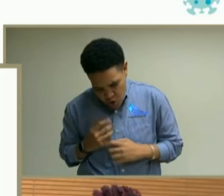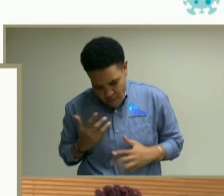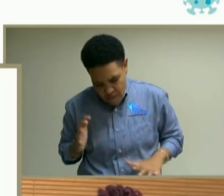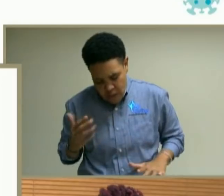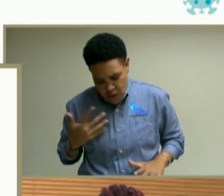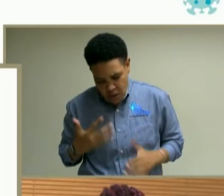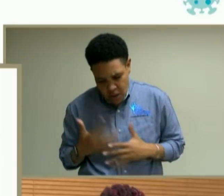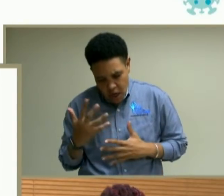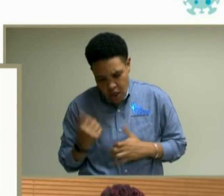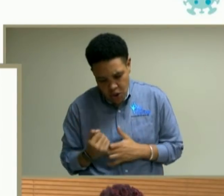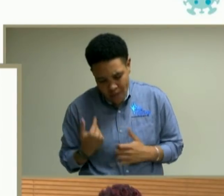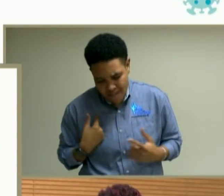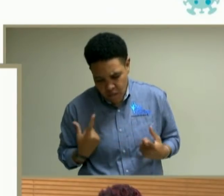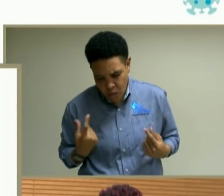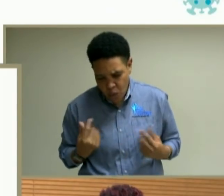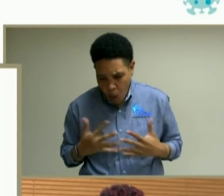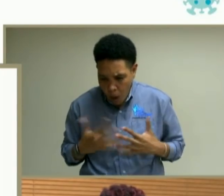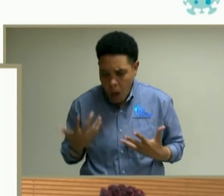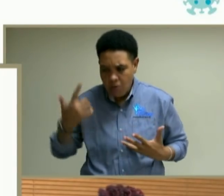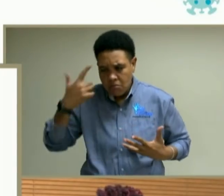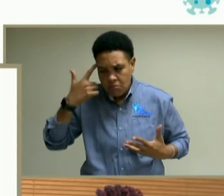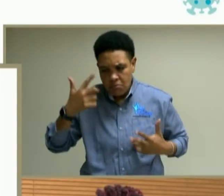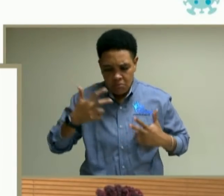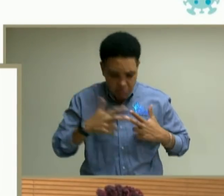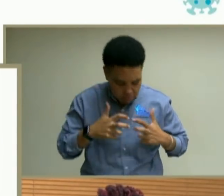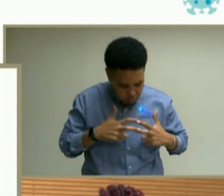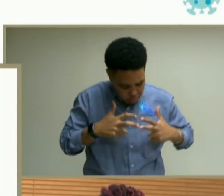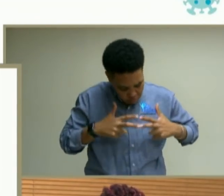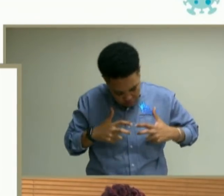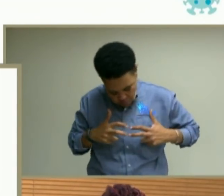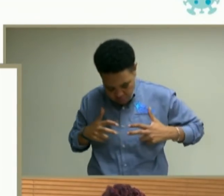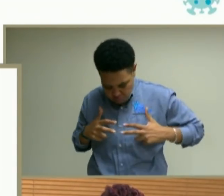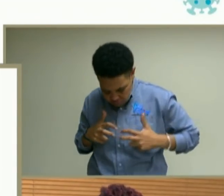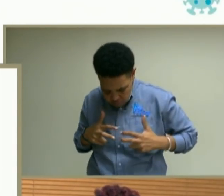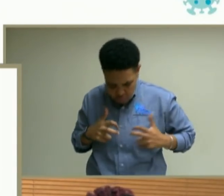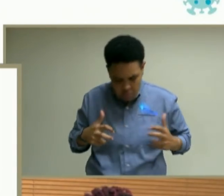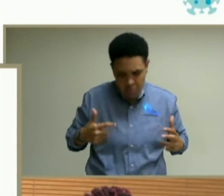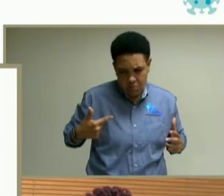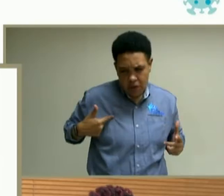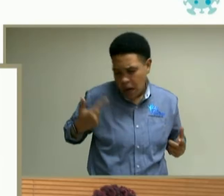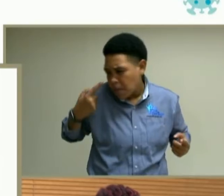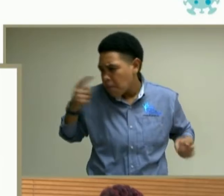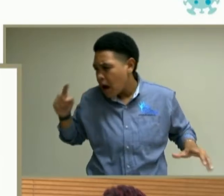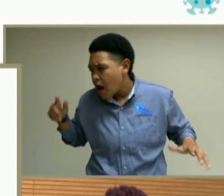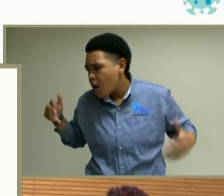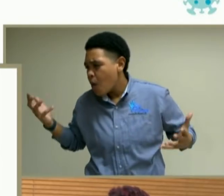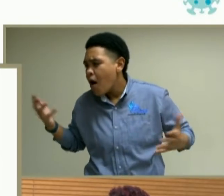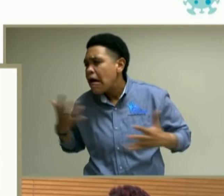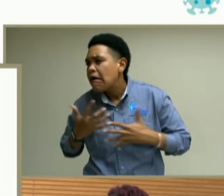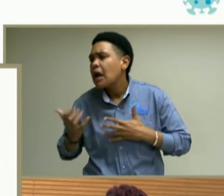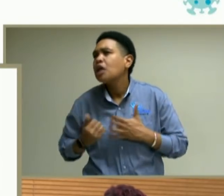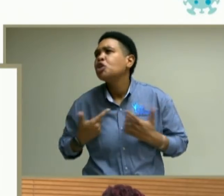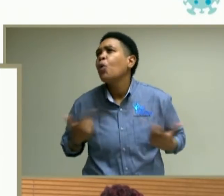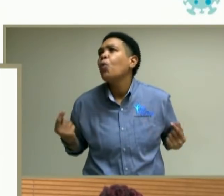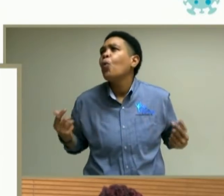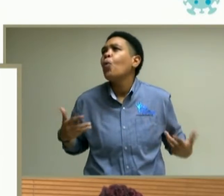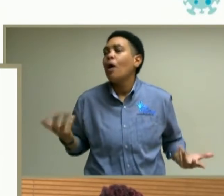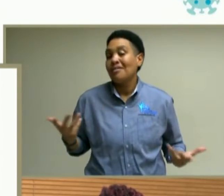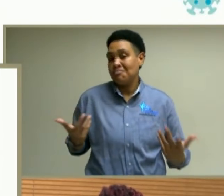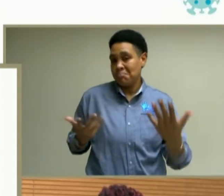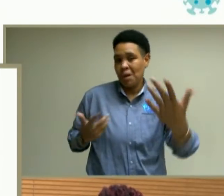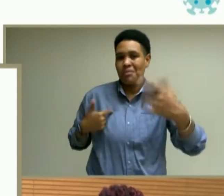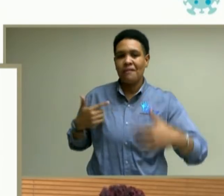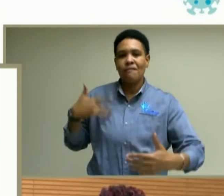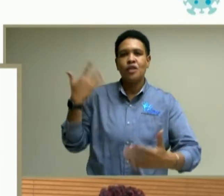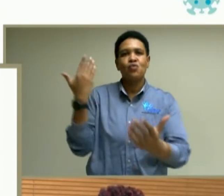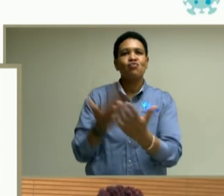start a new year and wondering what is it in terms of I intend to accomplish come next year. And you may not be where you want